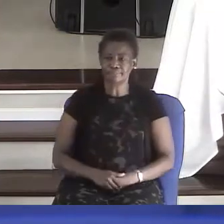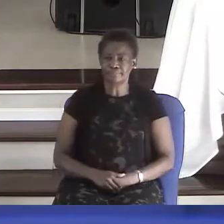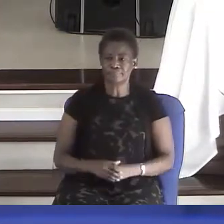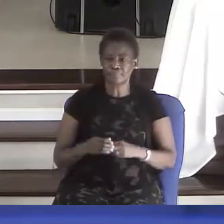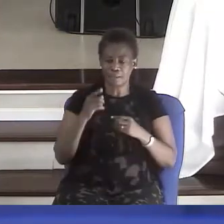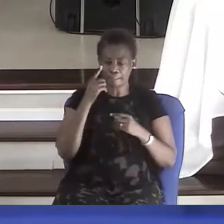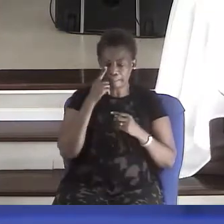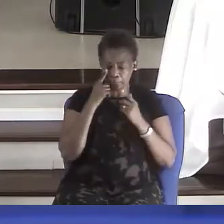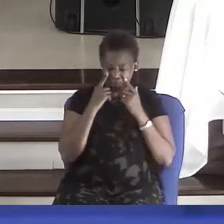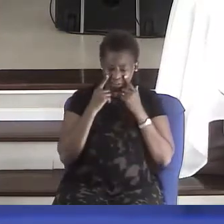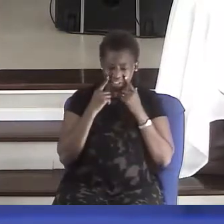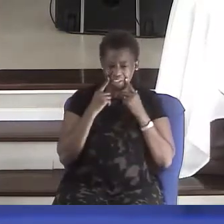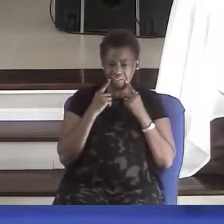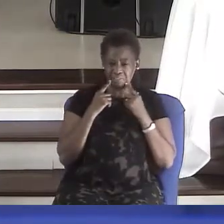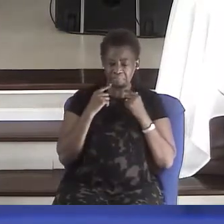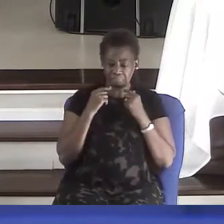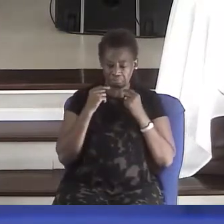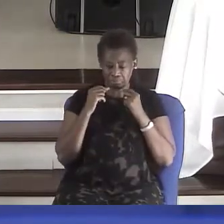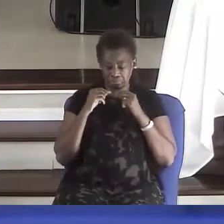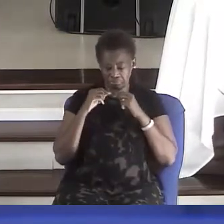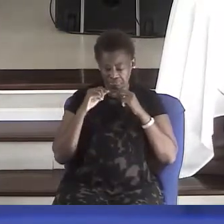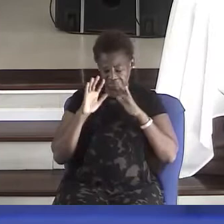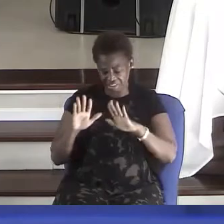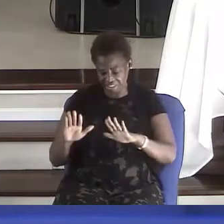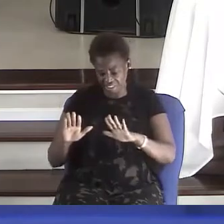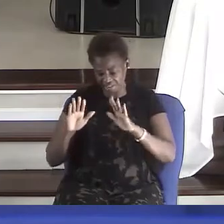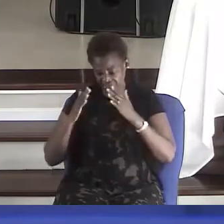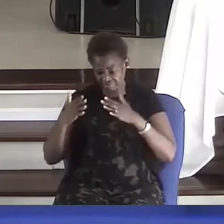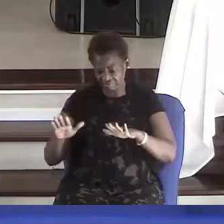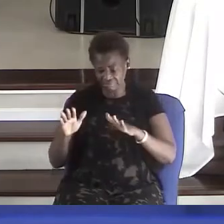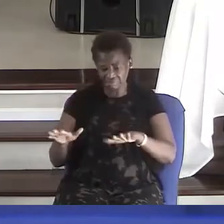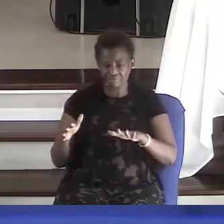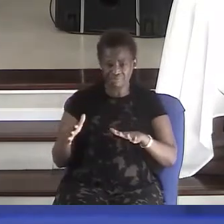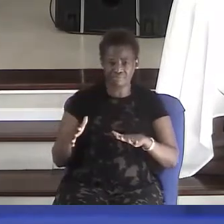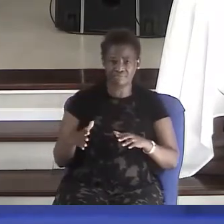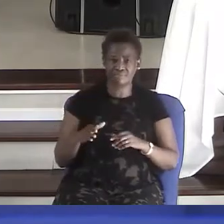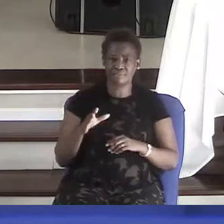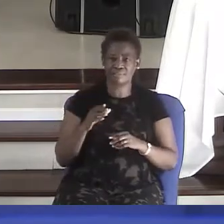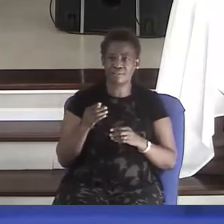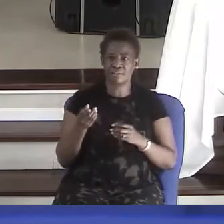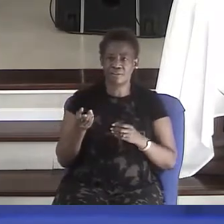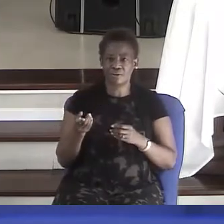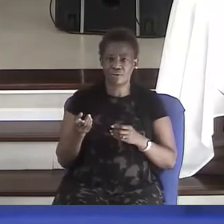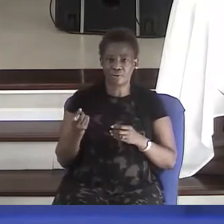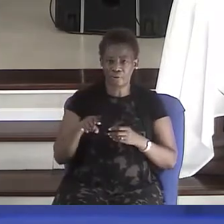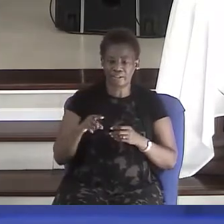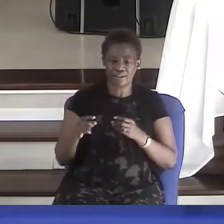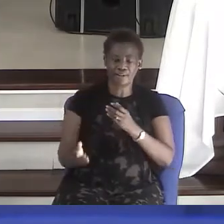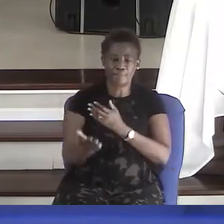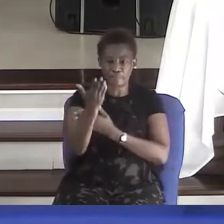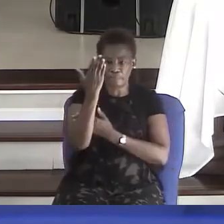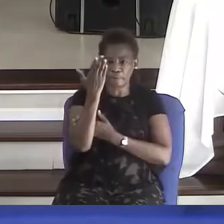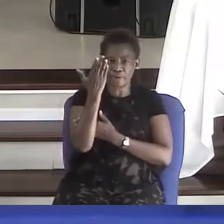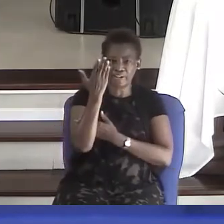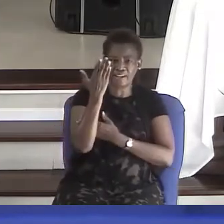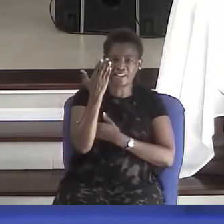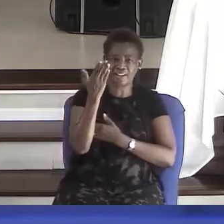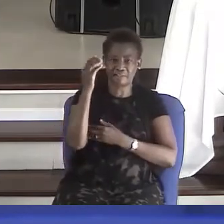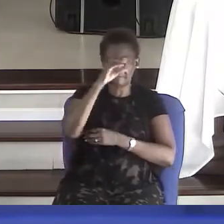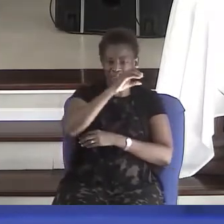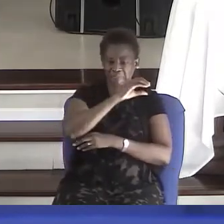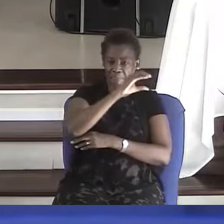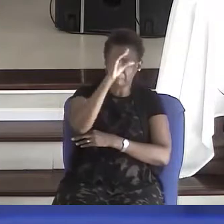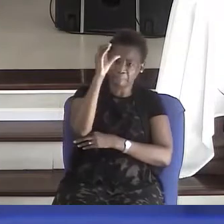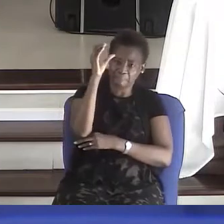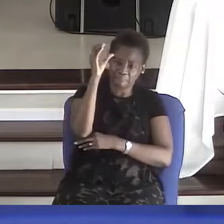Morning will be over when morning comes. Thank God for how He has been